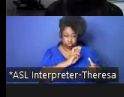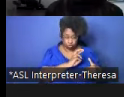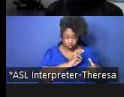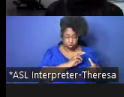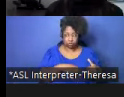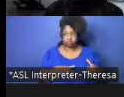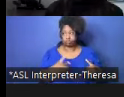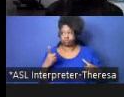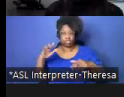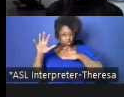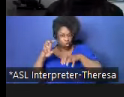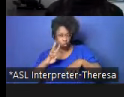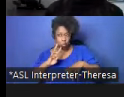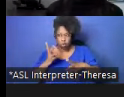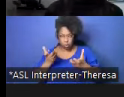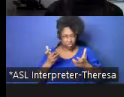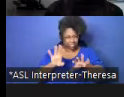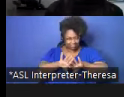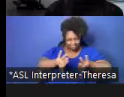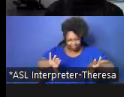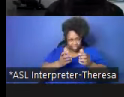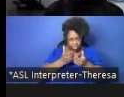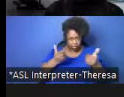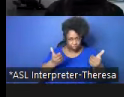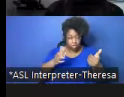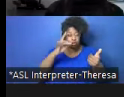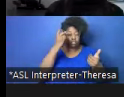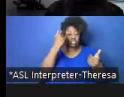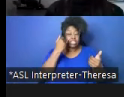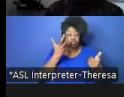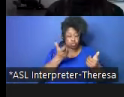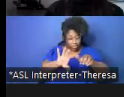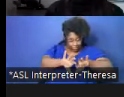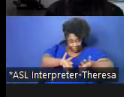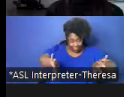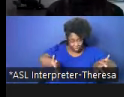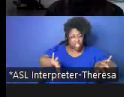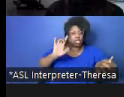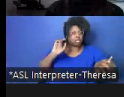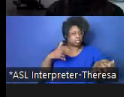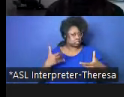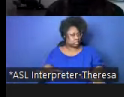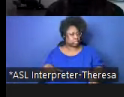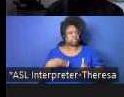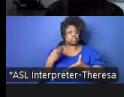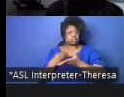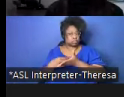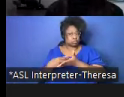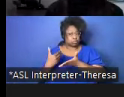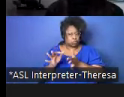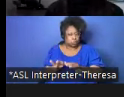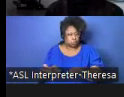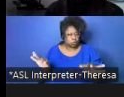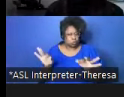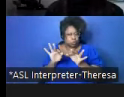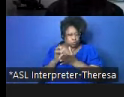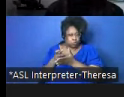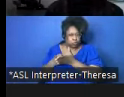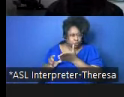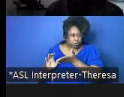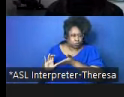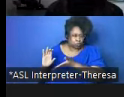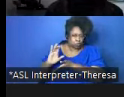invest fairly significant dollars before you can really realize a lot of those benefits. And similarly with